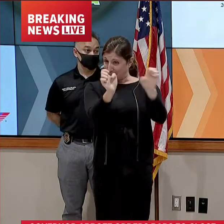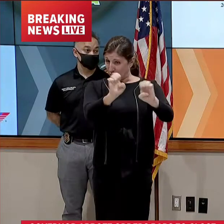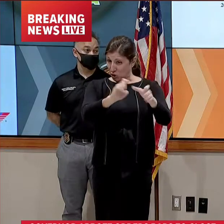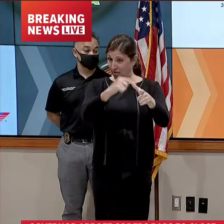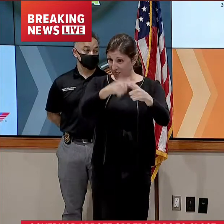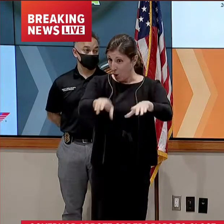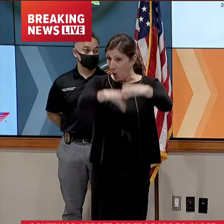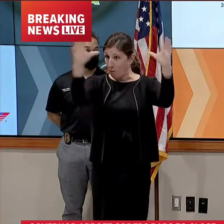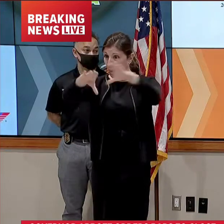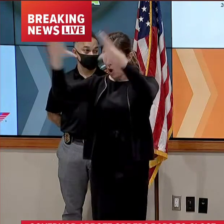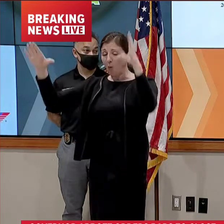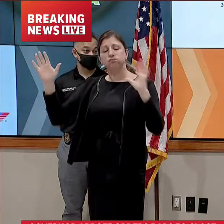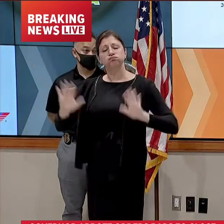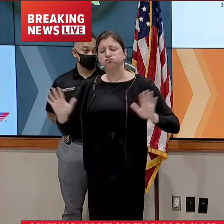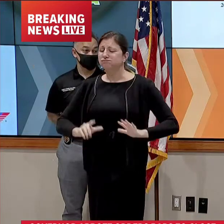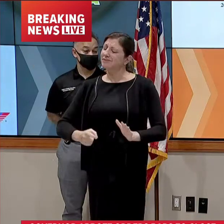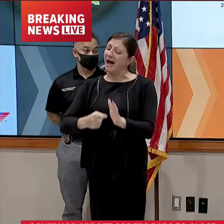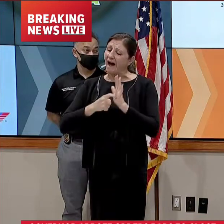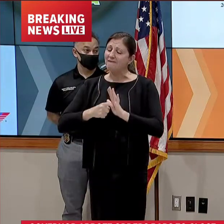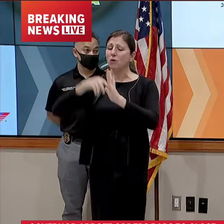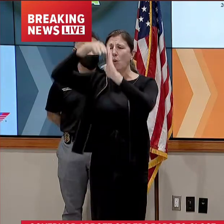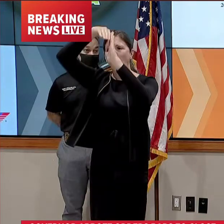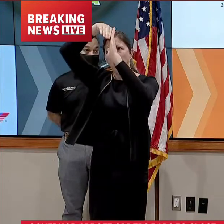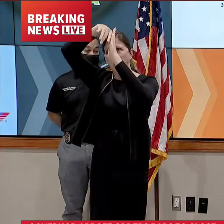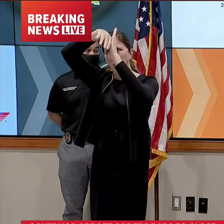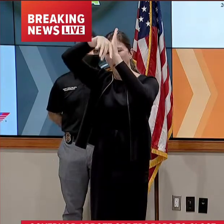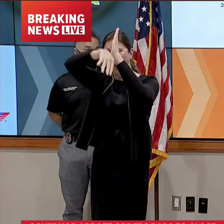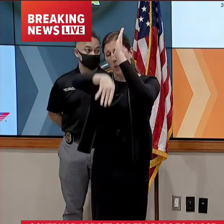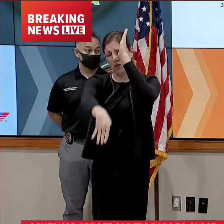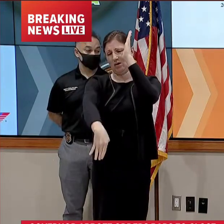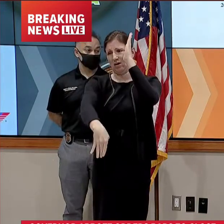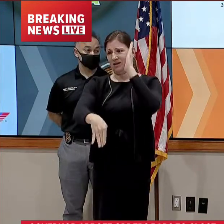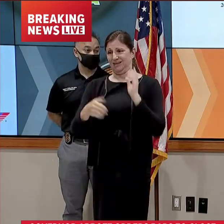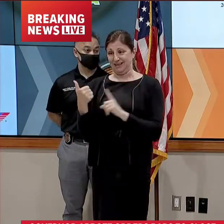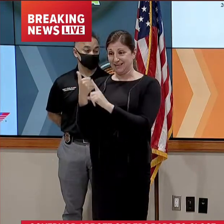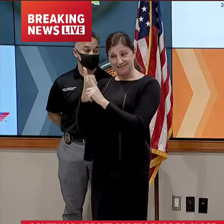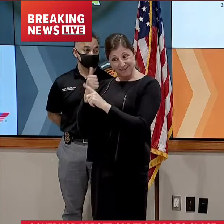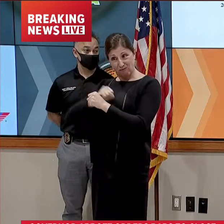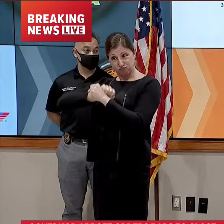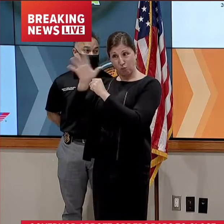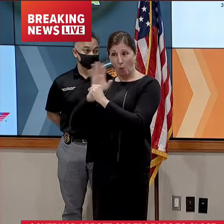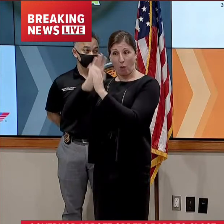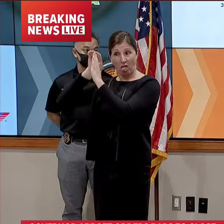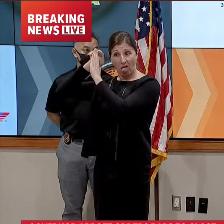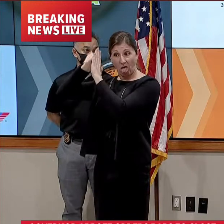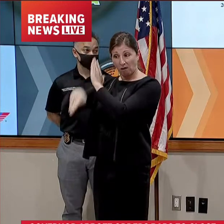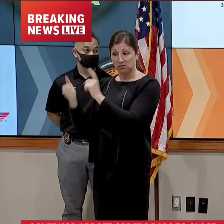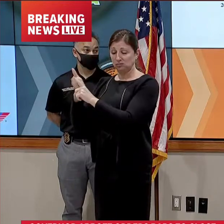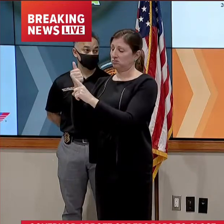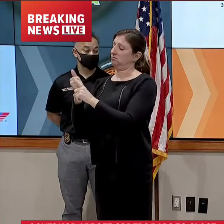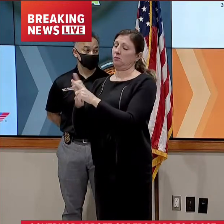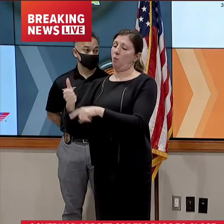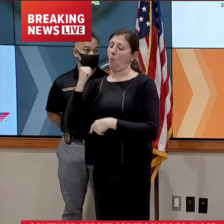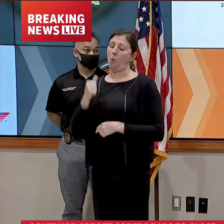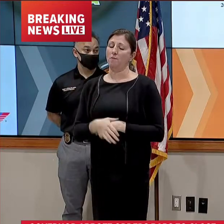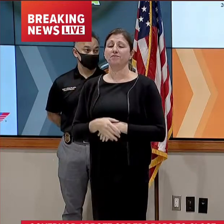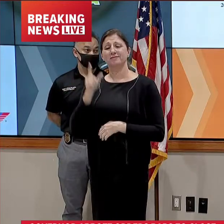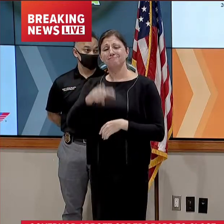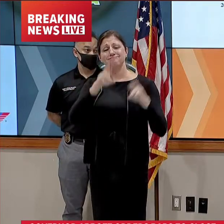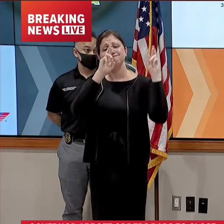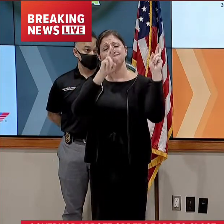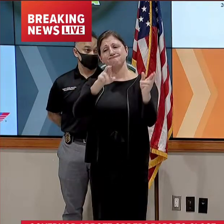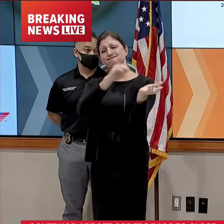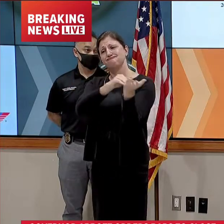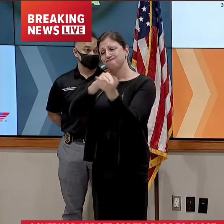have to bring this curve down. It's not going to come down on its own. So we need to all be respectful not only of one another, but these healthcare